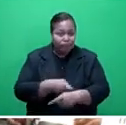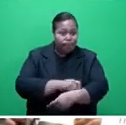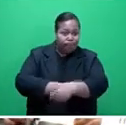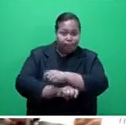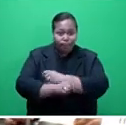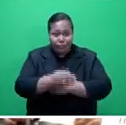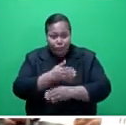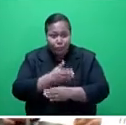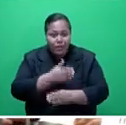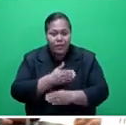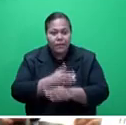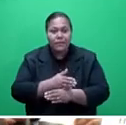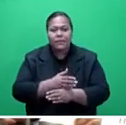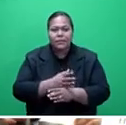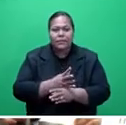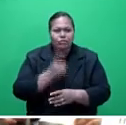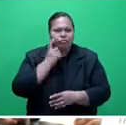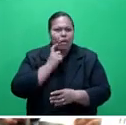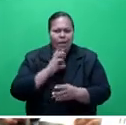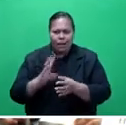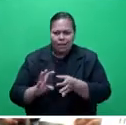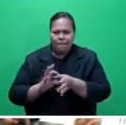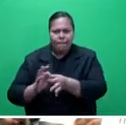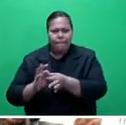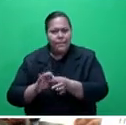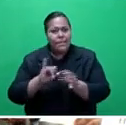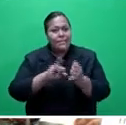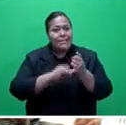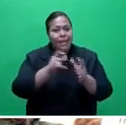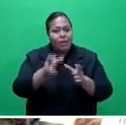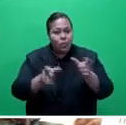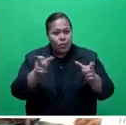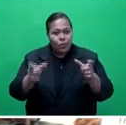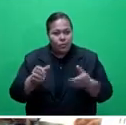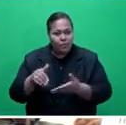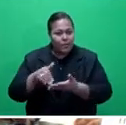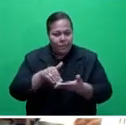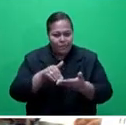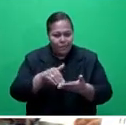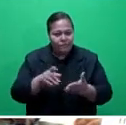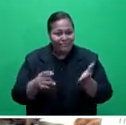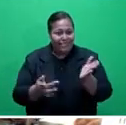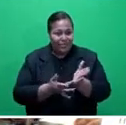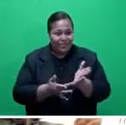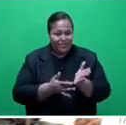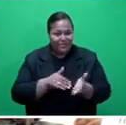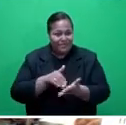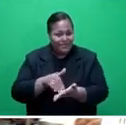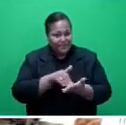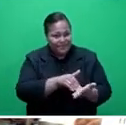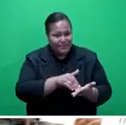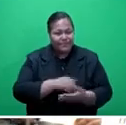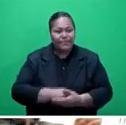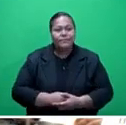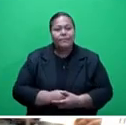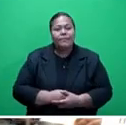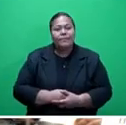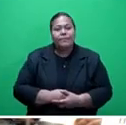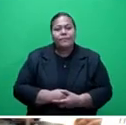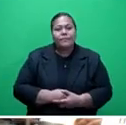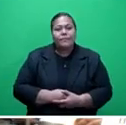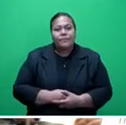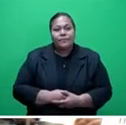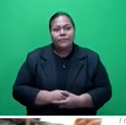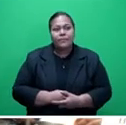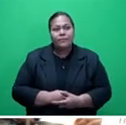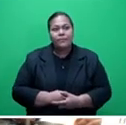to engage with stakeholders through the help of technology. At present, Mr. Speaker,